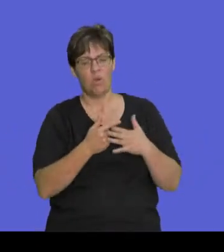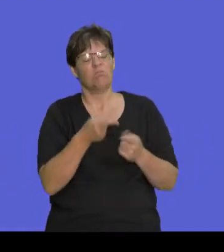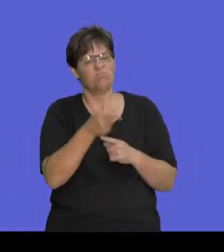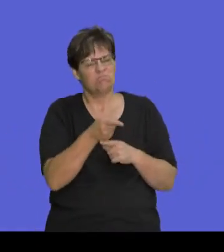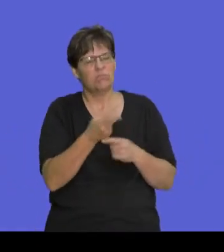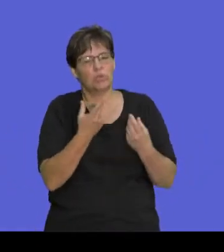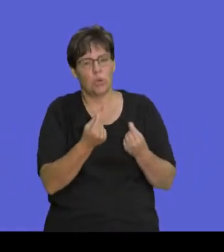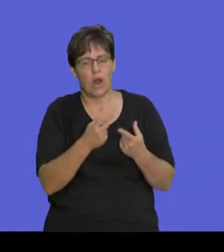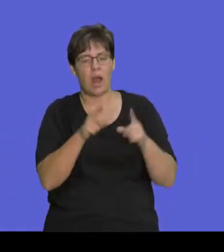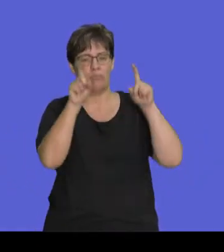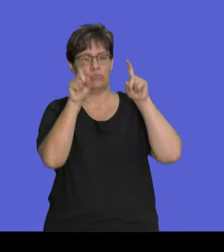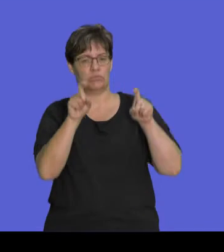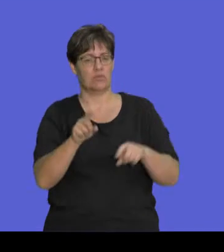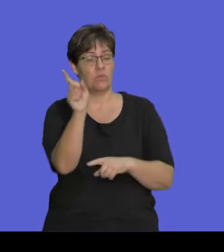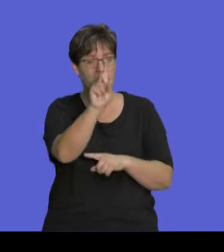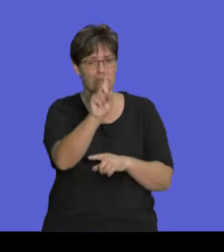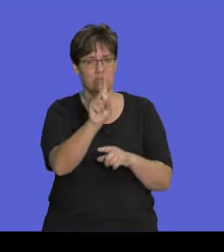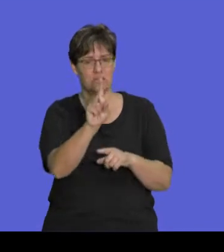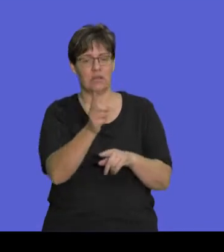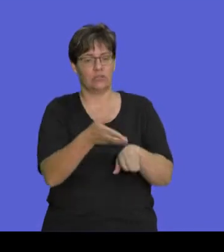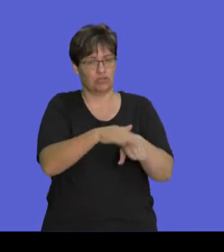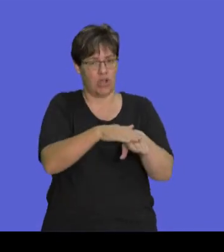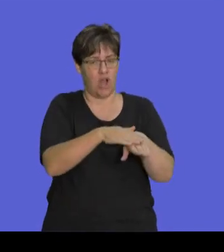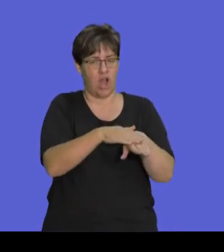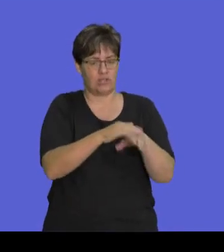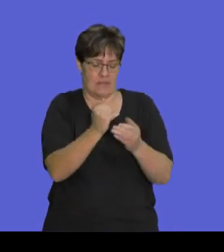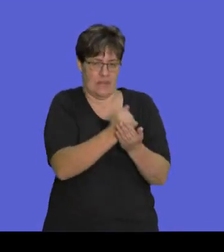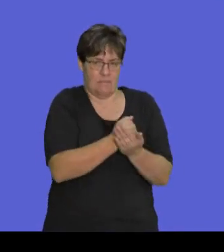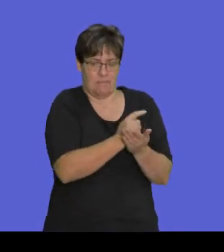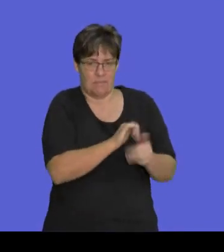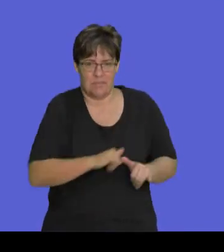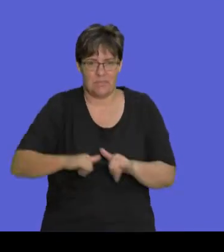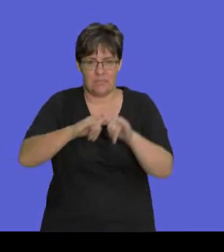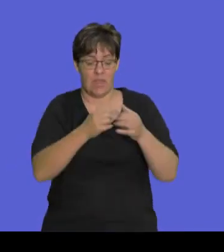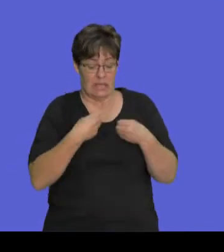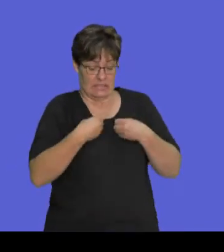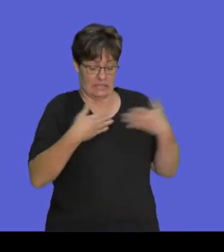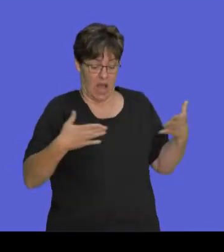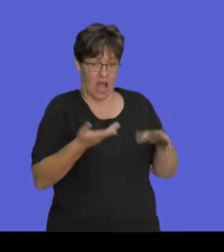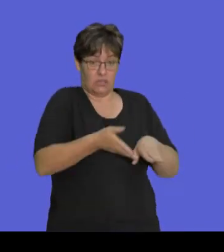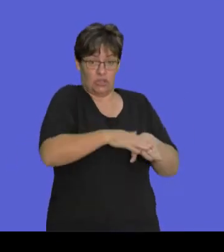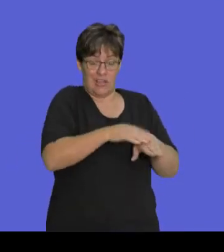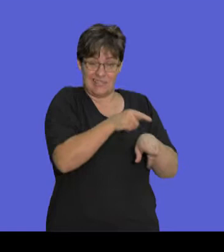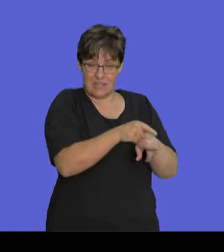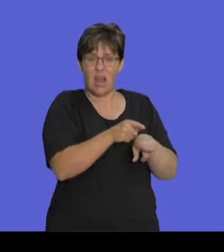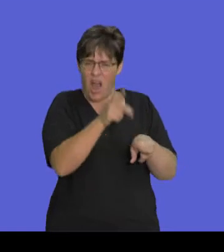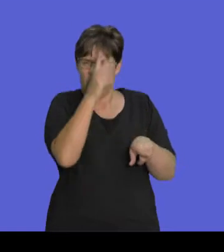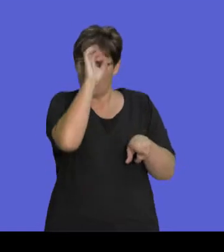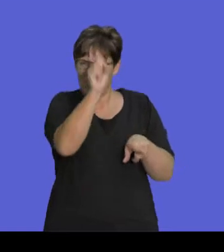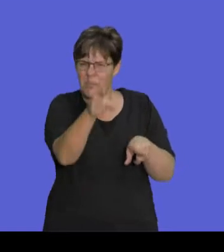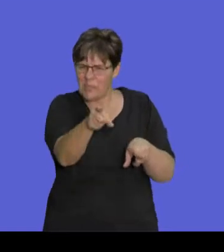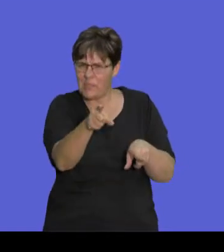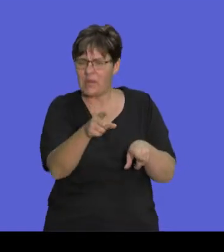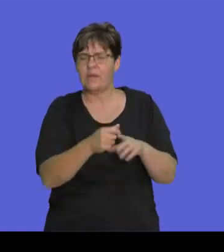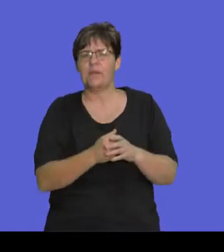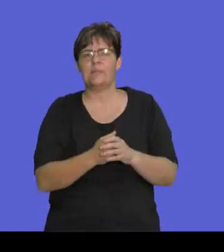do with the principle of conservation of charge. Now, in terms of origin of charge, we can immediately recall that we are